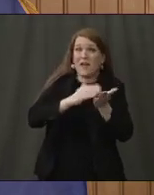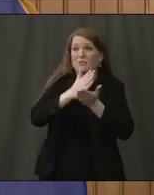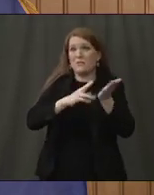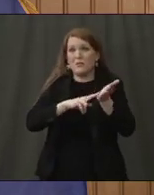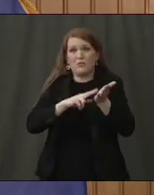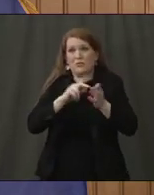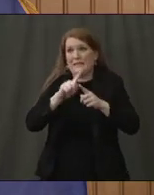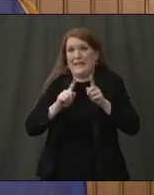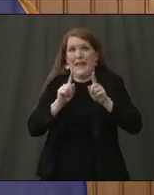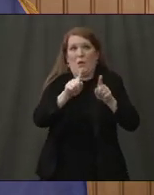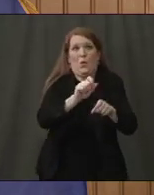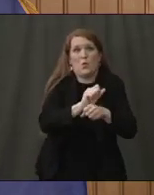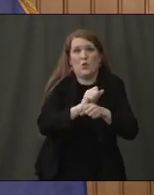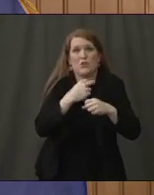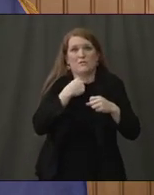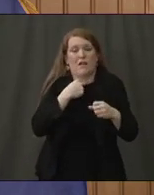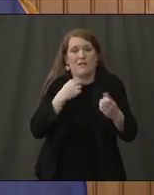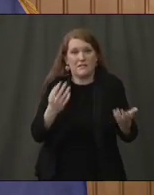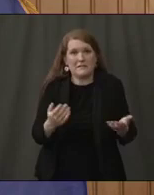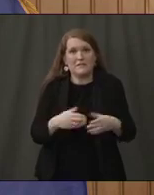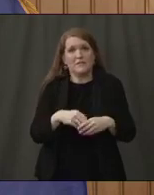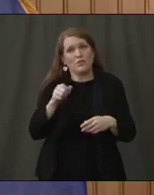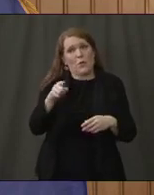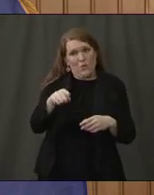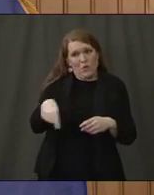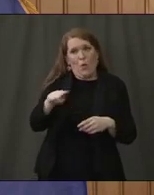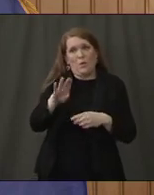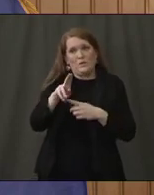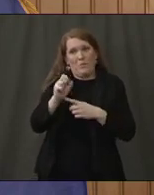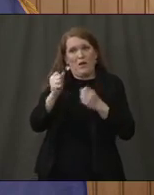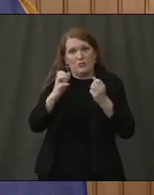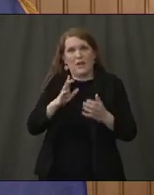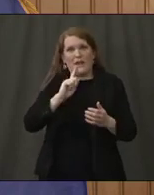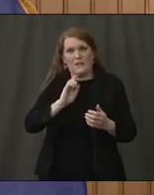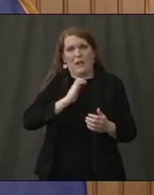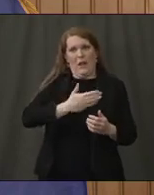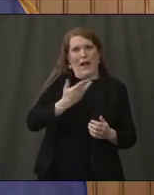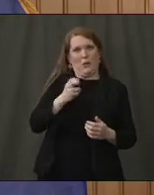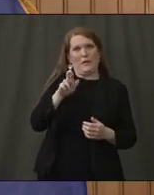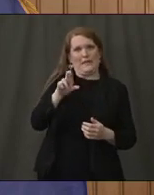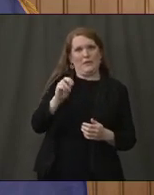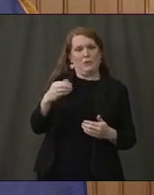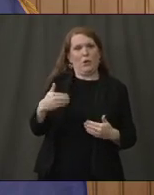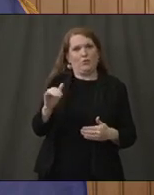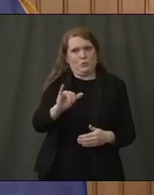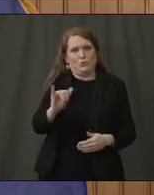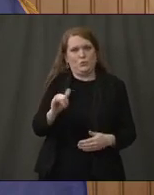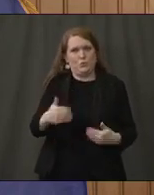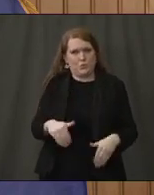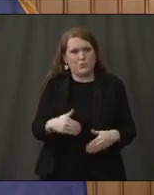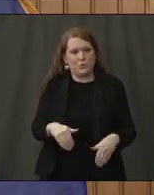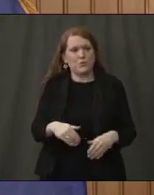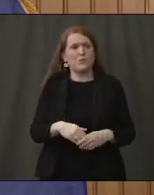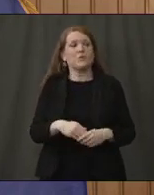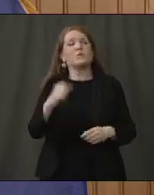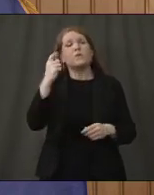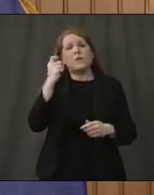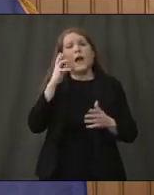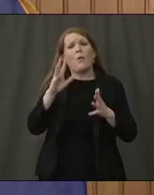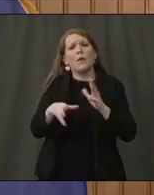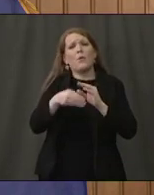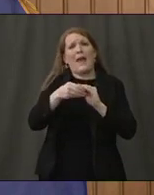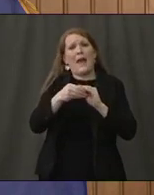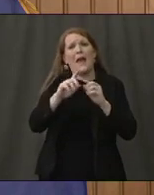responders as well. By the way, when we have the COVID unit and the non-COVID unit, that